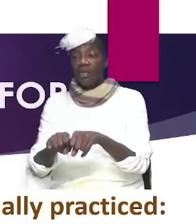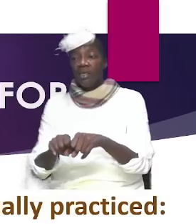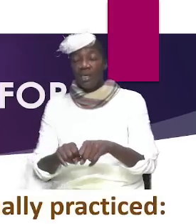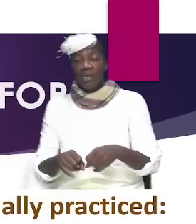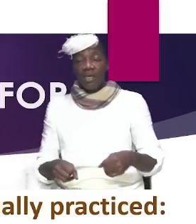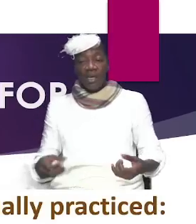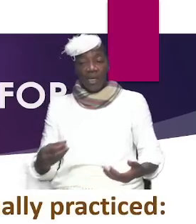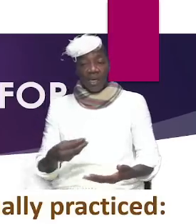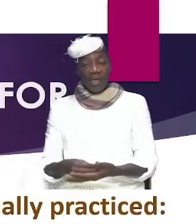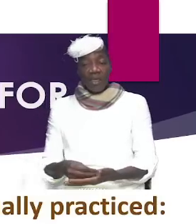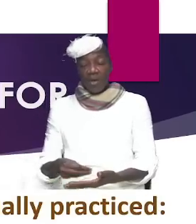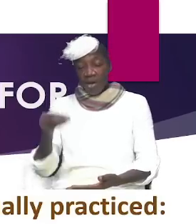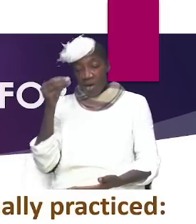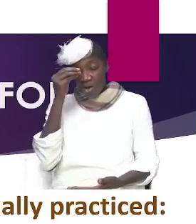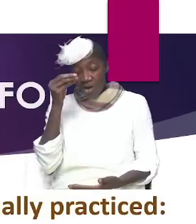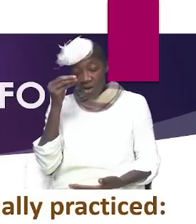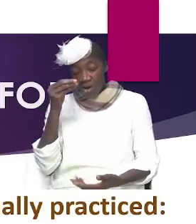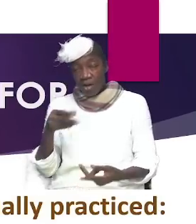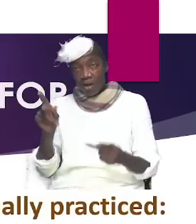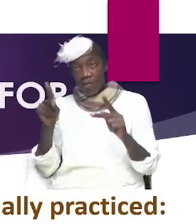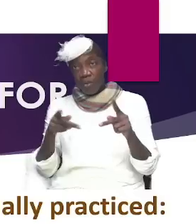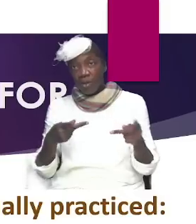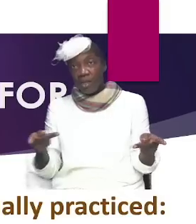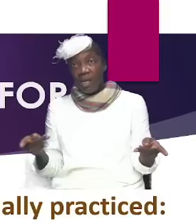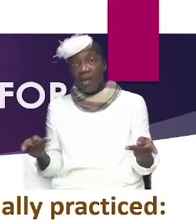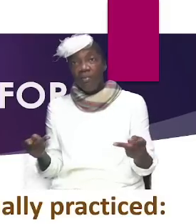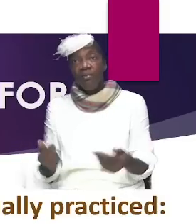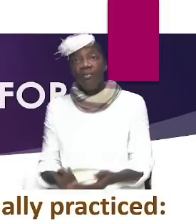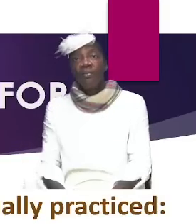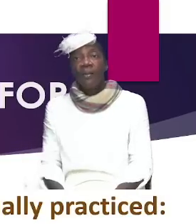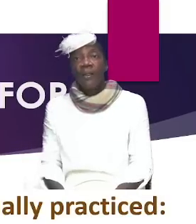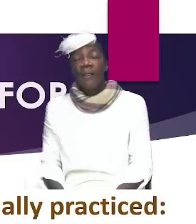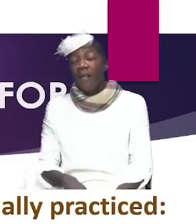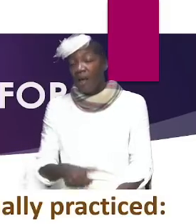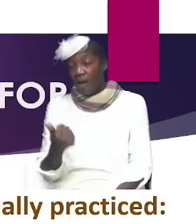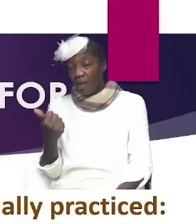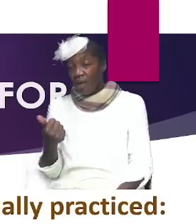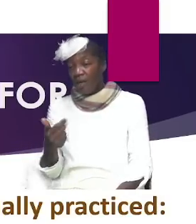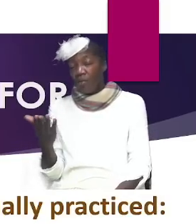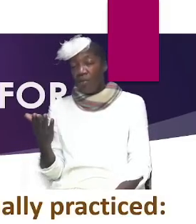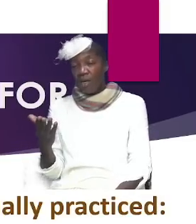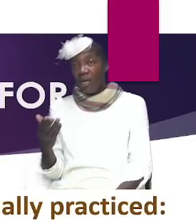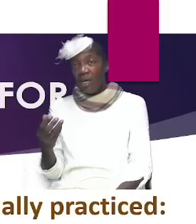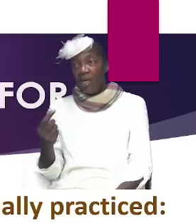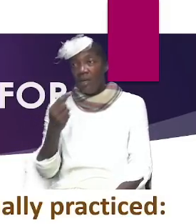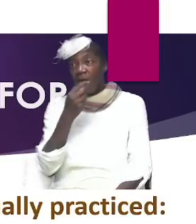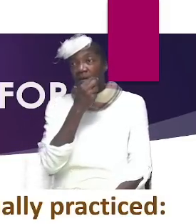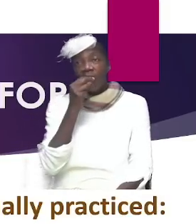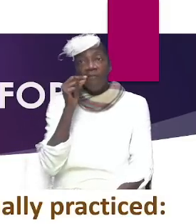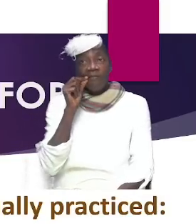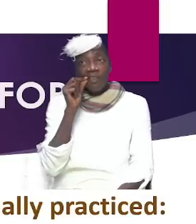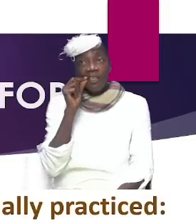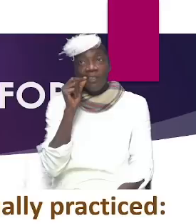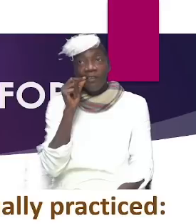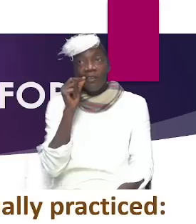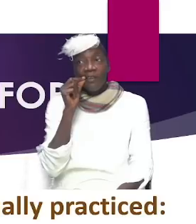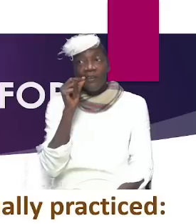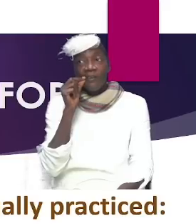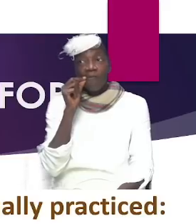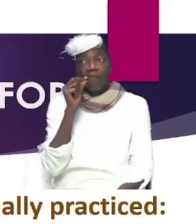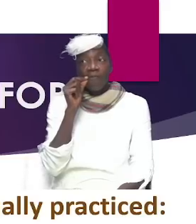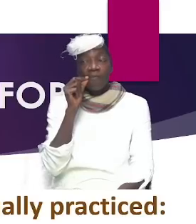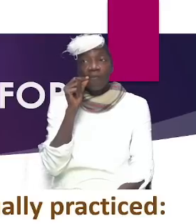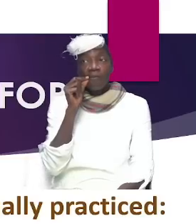beloved, let us apply them. Another one of the spiritual disciplines was fasting, so that every